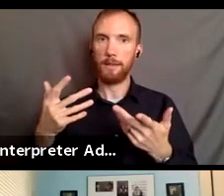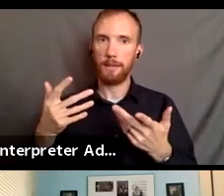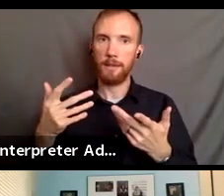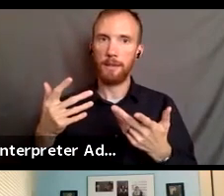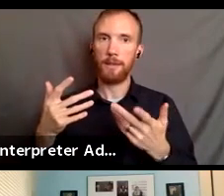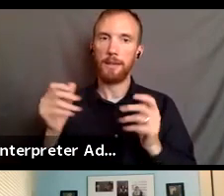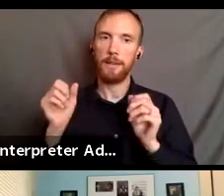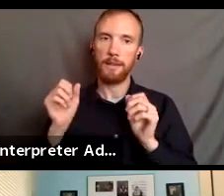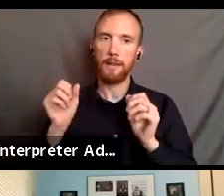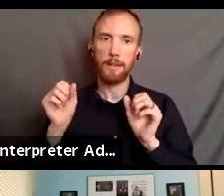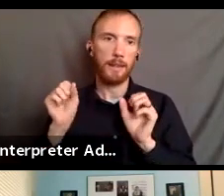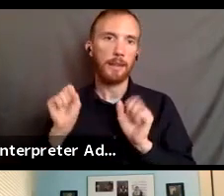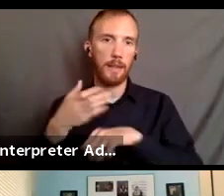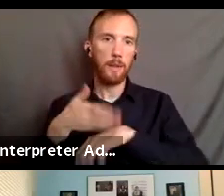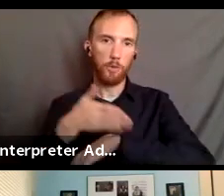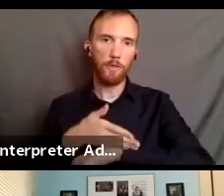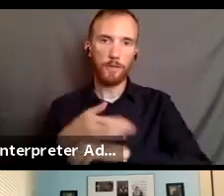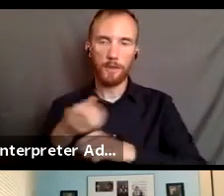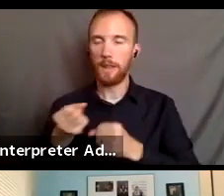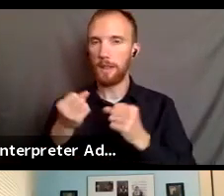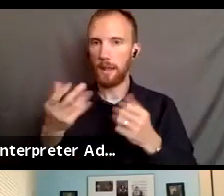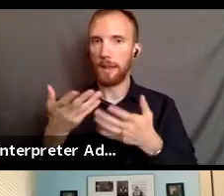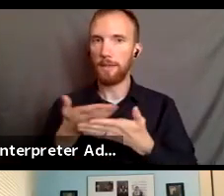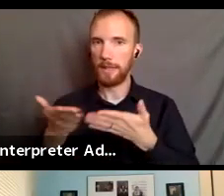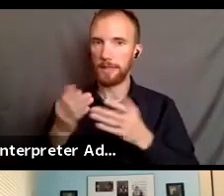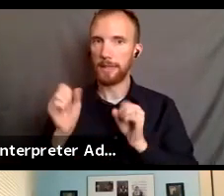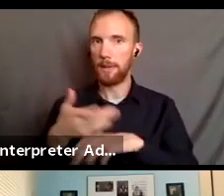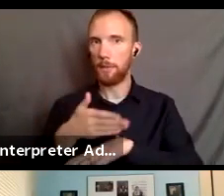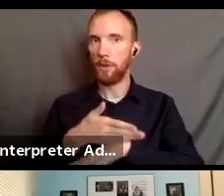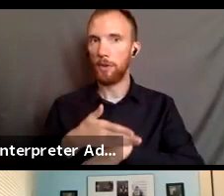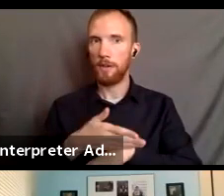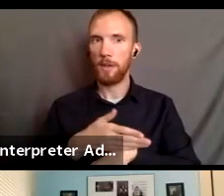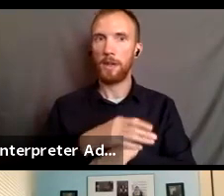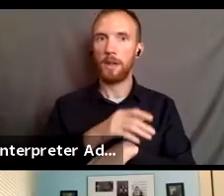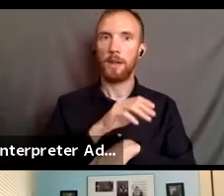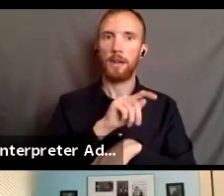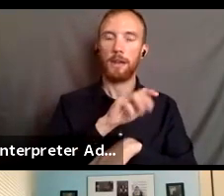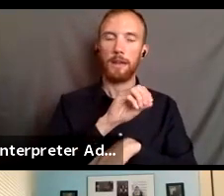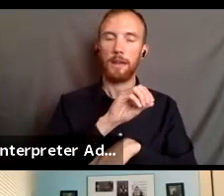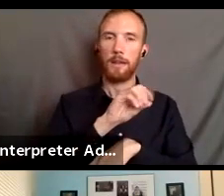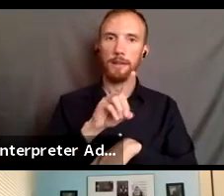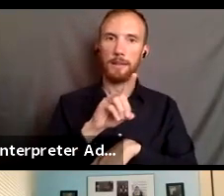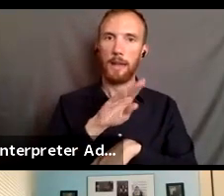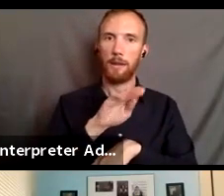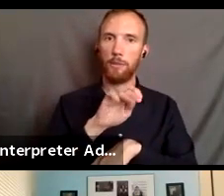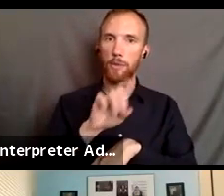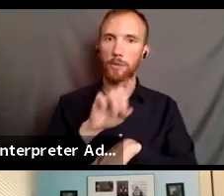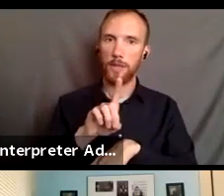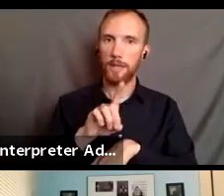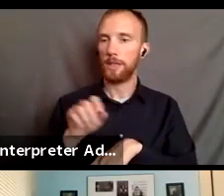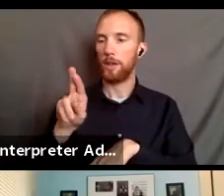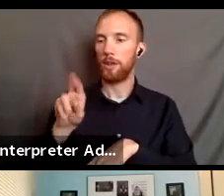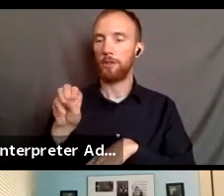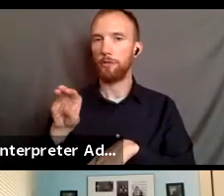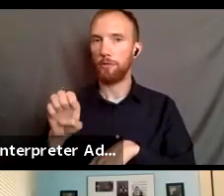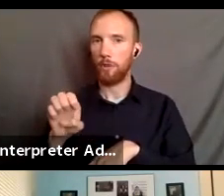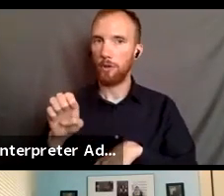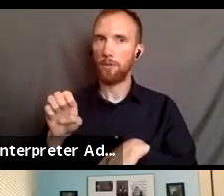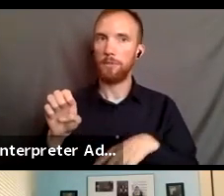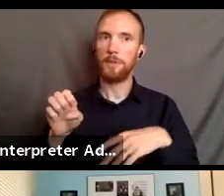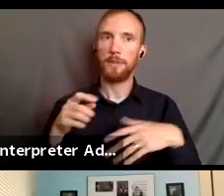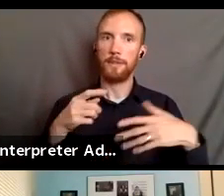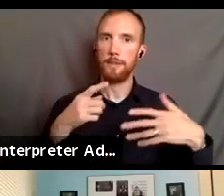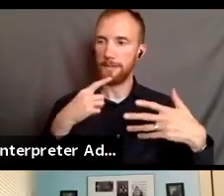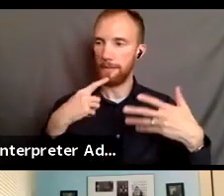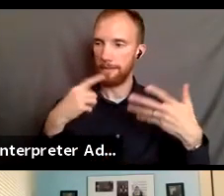as both members todd breland and rome noted the evidence both here in chicago and elsewhere in the